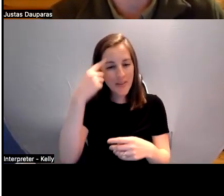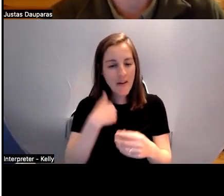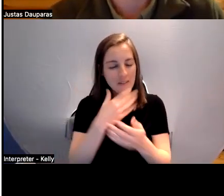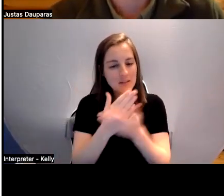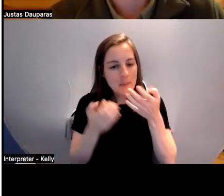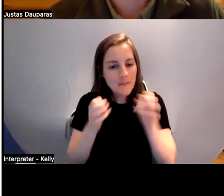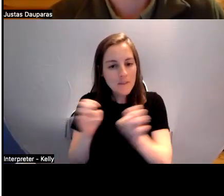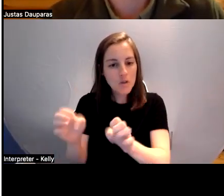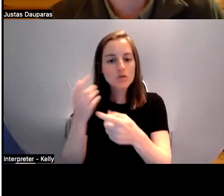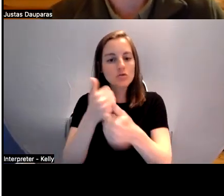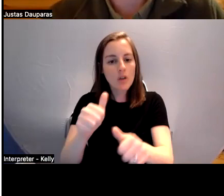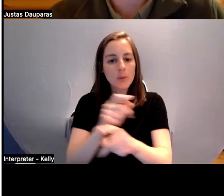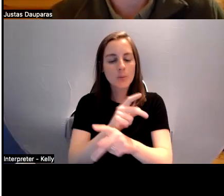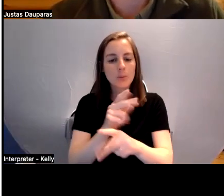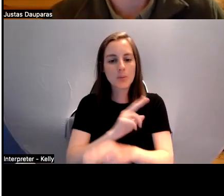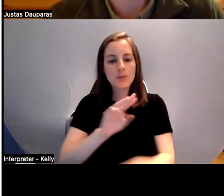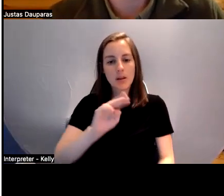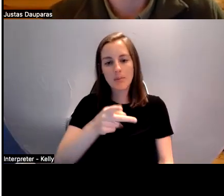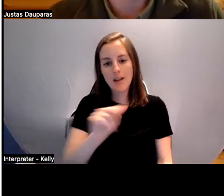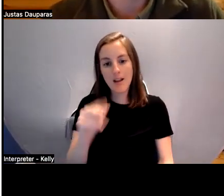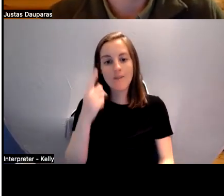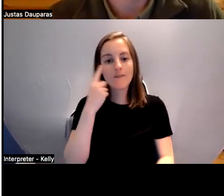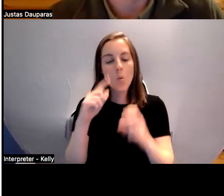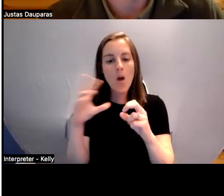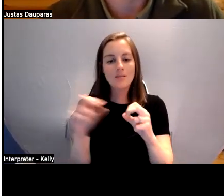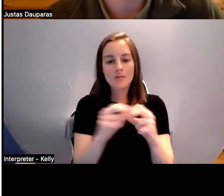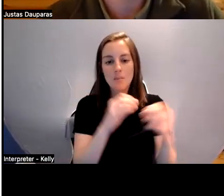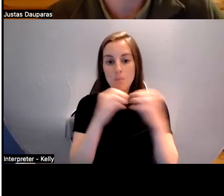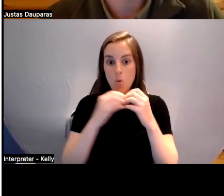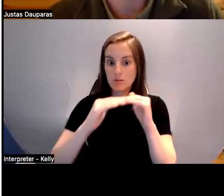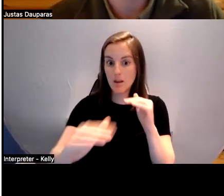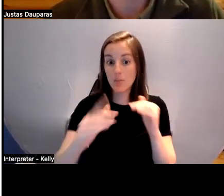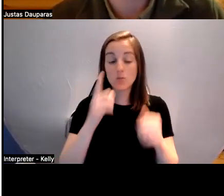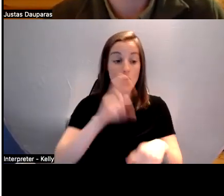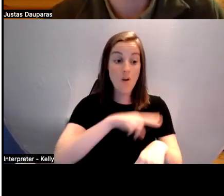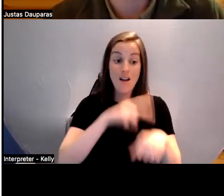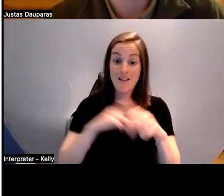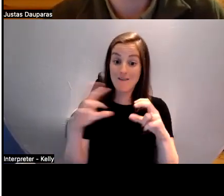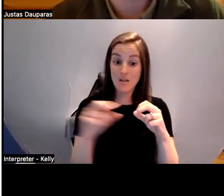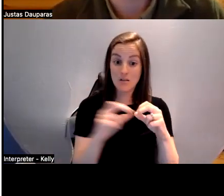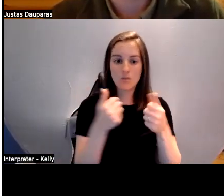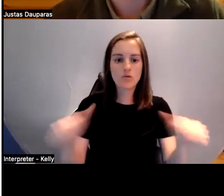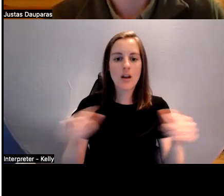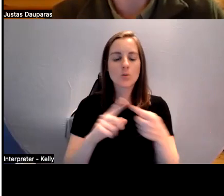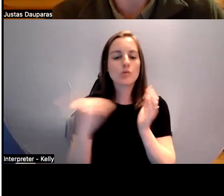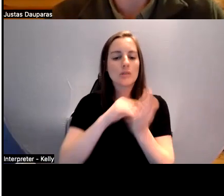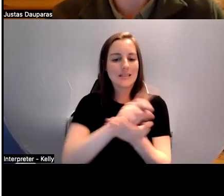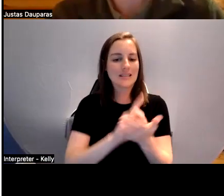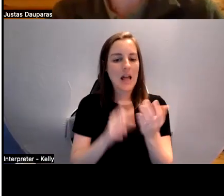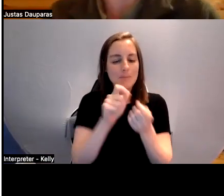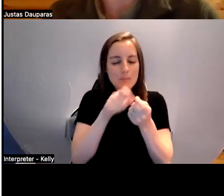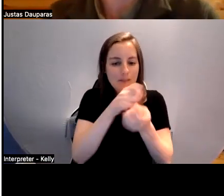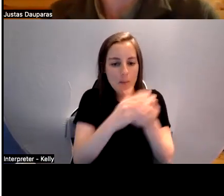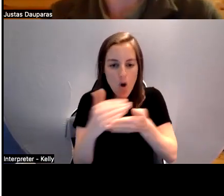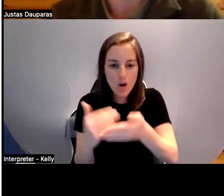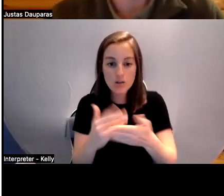to make enzymes more stable. So for example, taking native enzymes and trying to redesign parts of them, trying to keep the function,